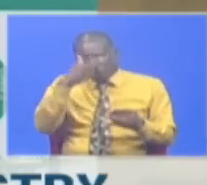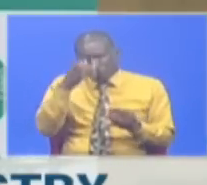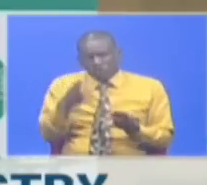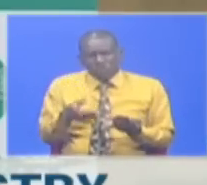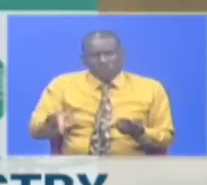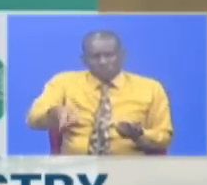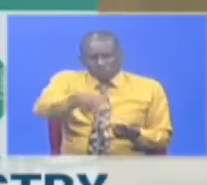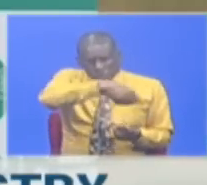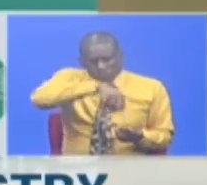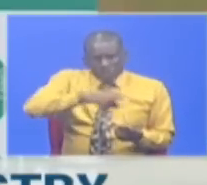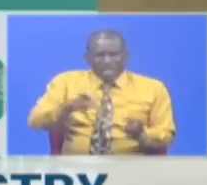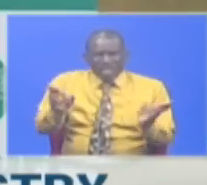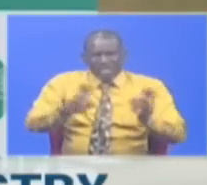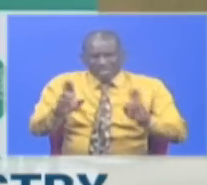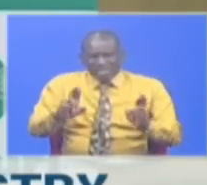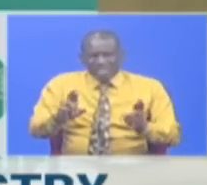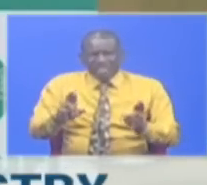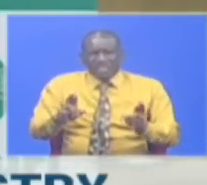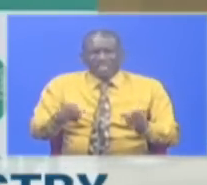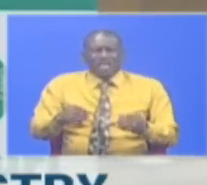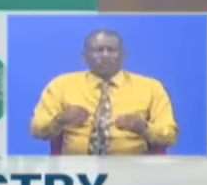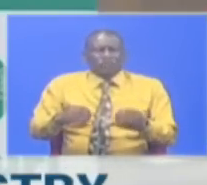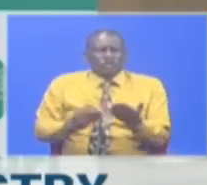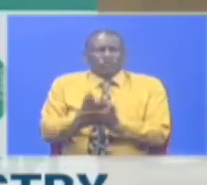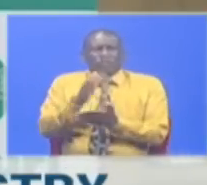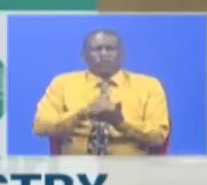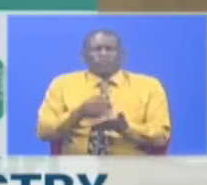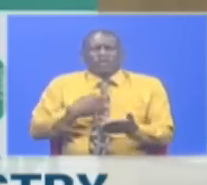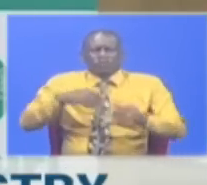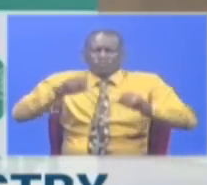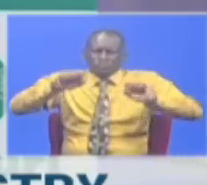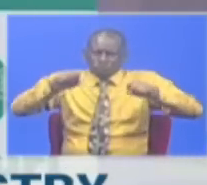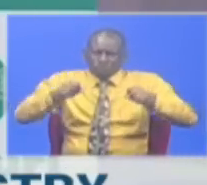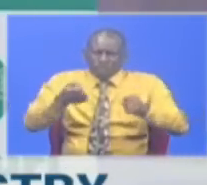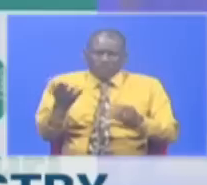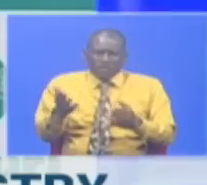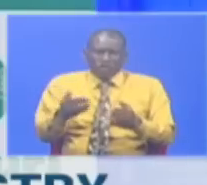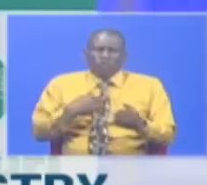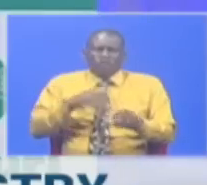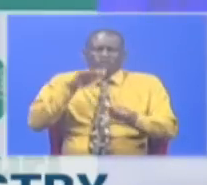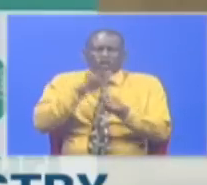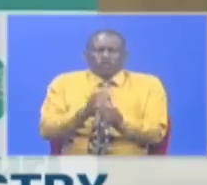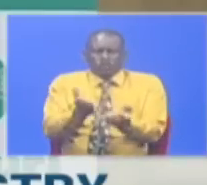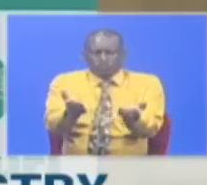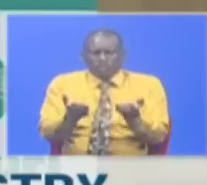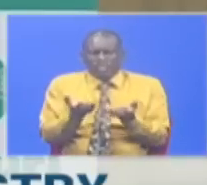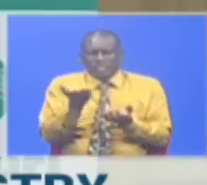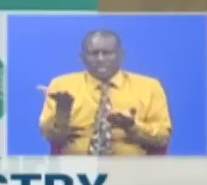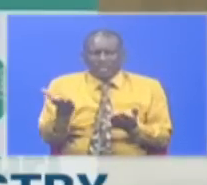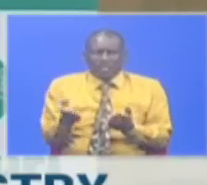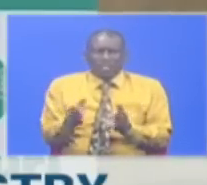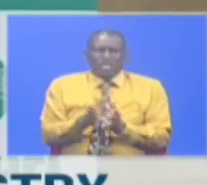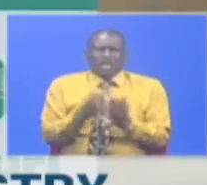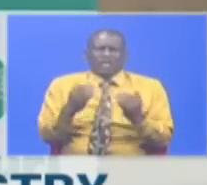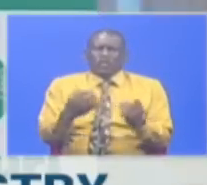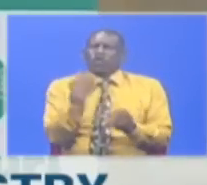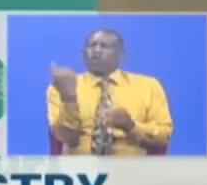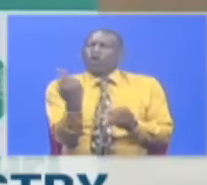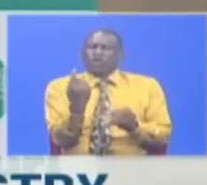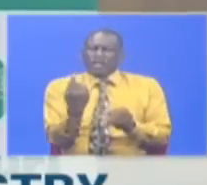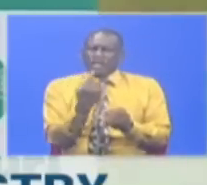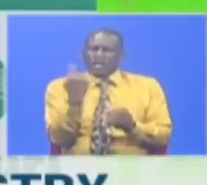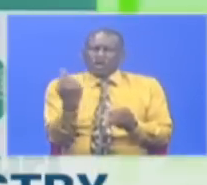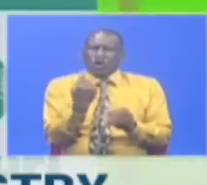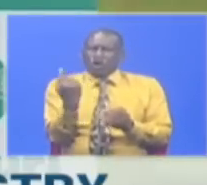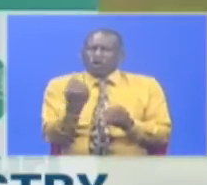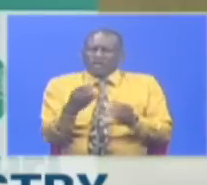are convinced that there is a lot of potential in Kenya, there are a lot of needs. Just mentioning